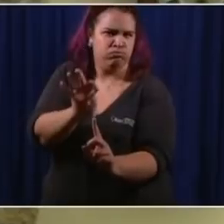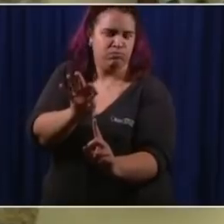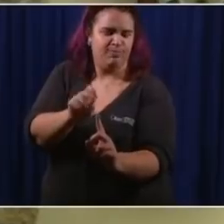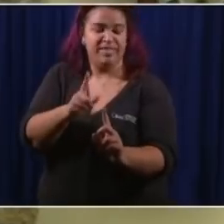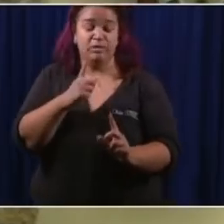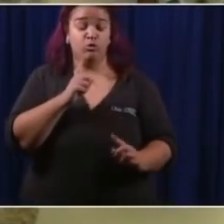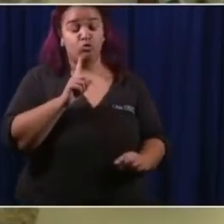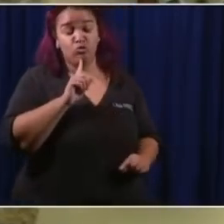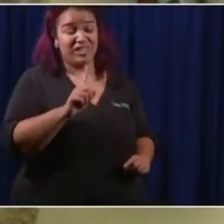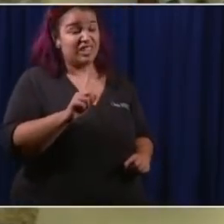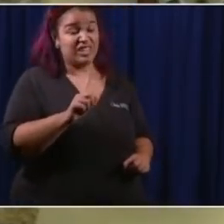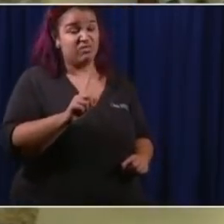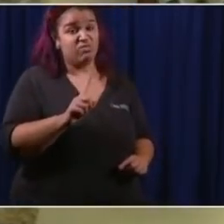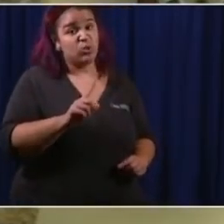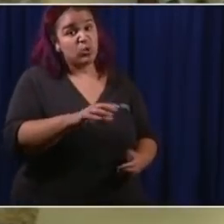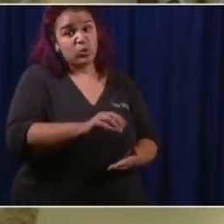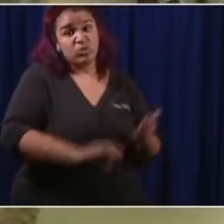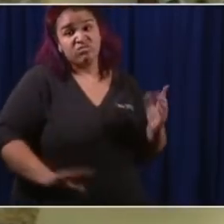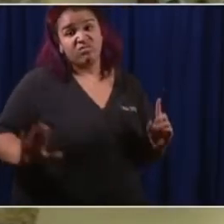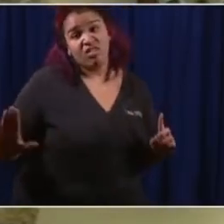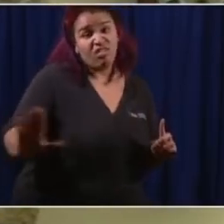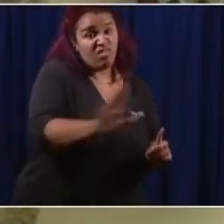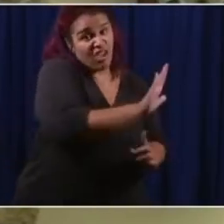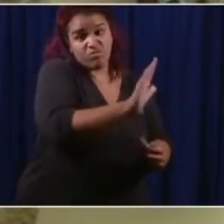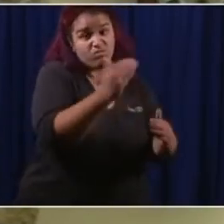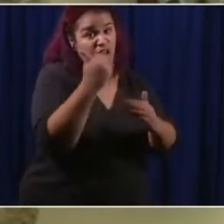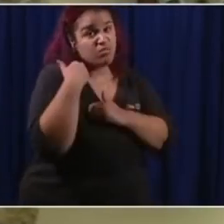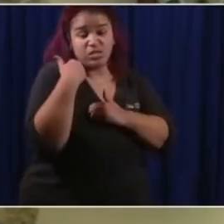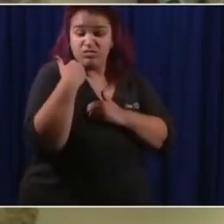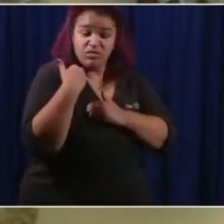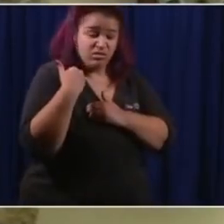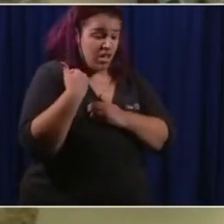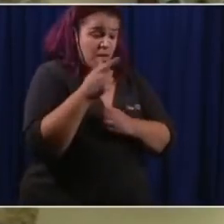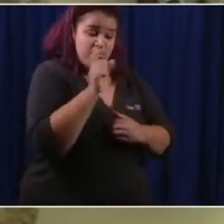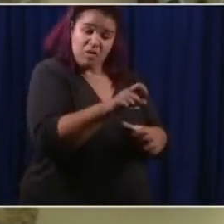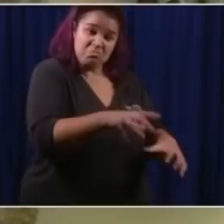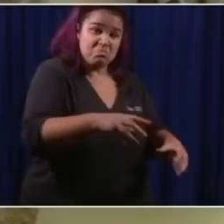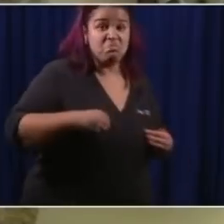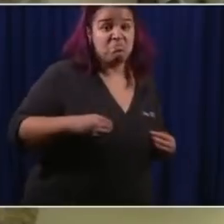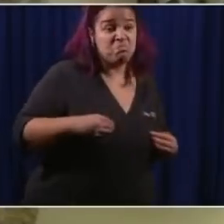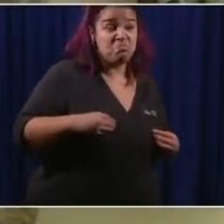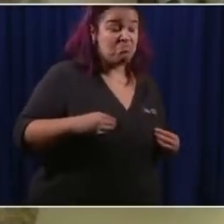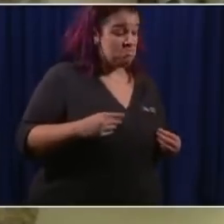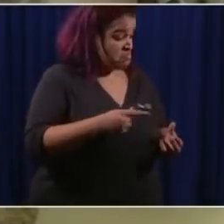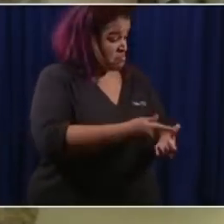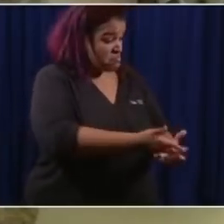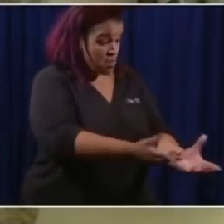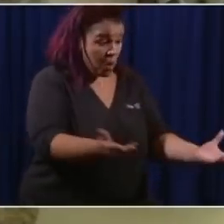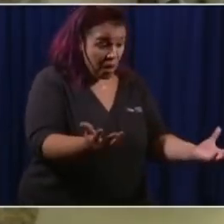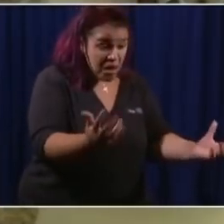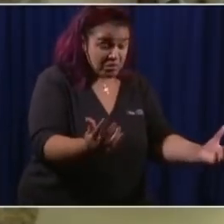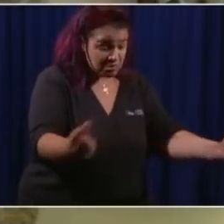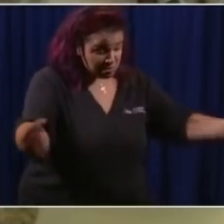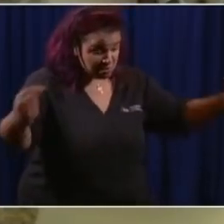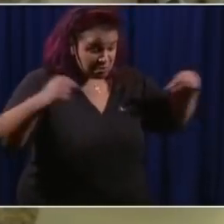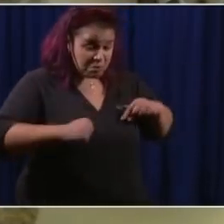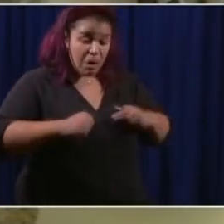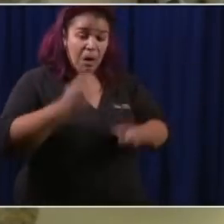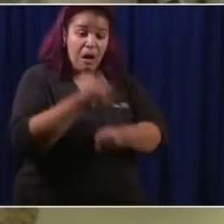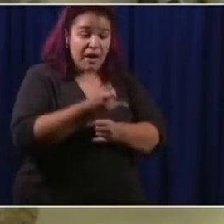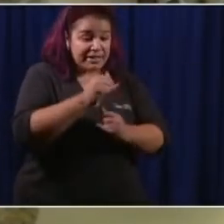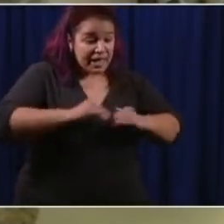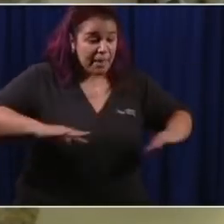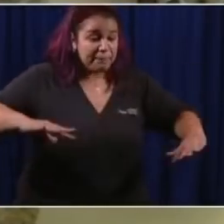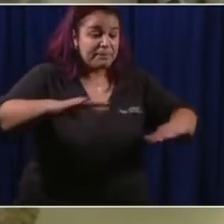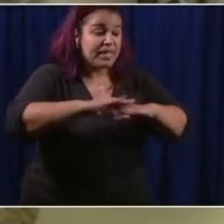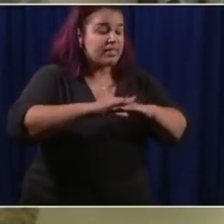students. If the students want to stay on campus, if they want to continue to be able, all of them, to be in